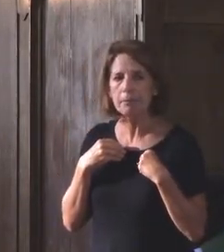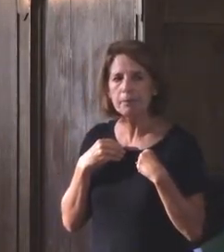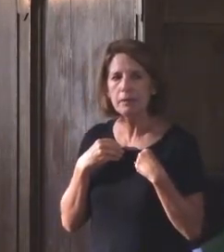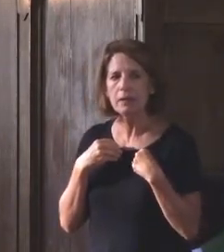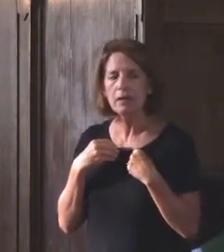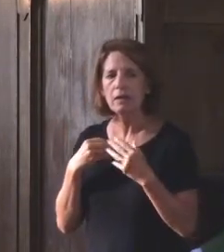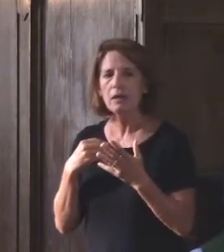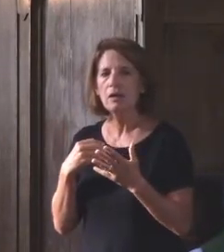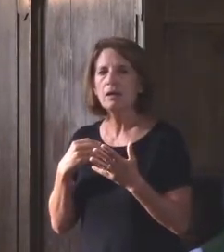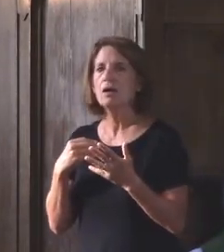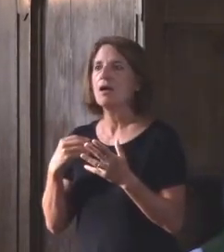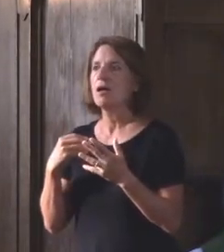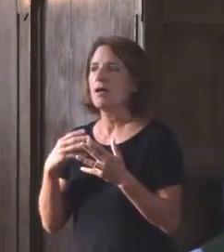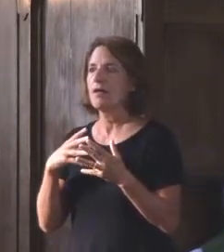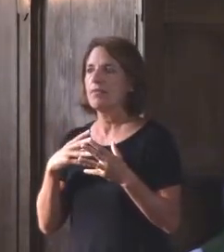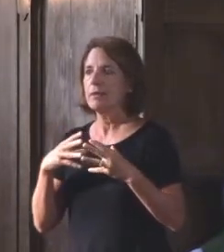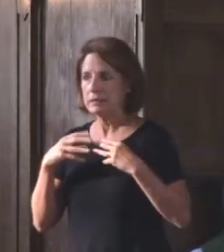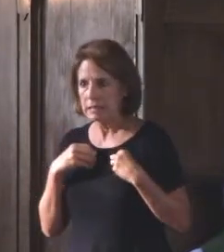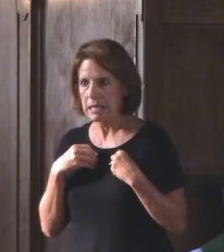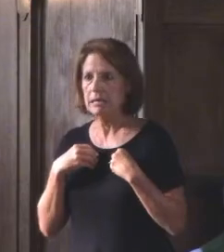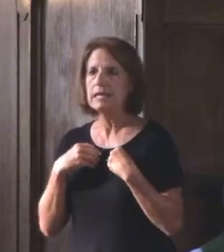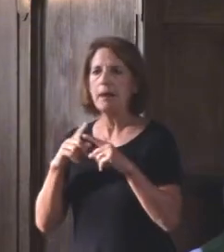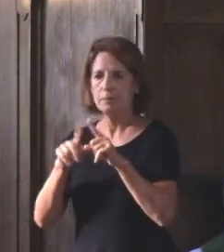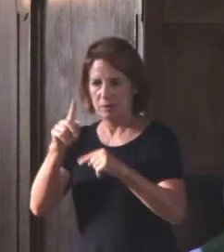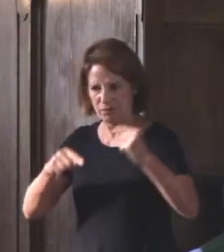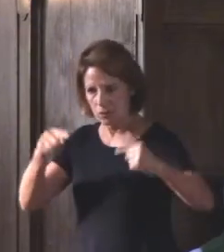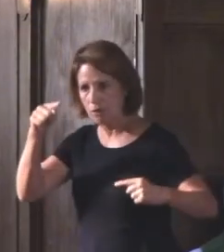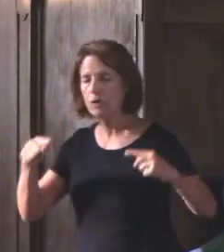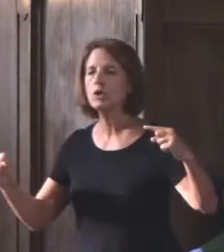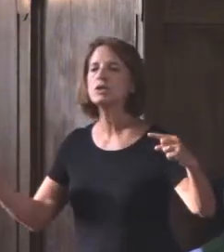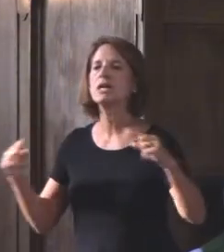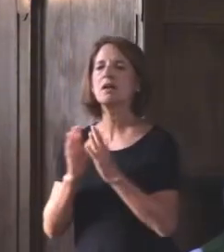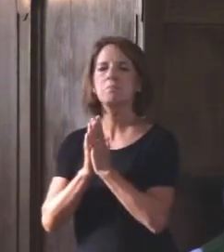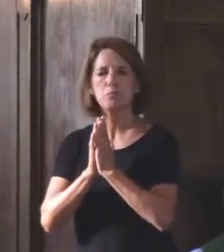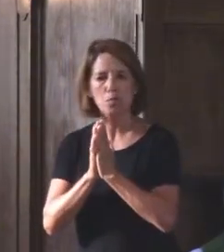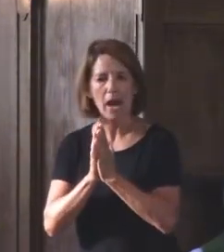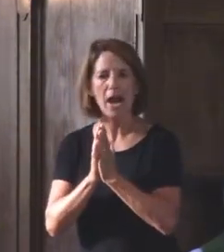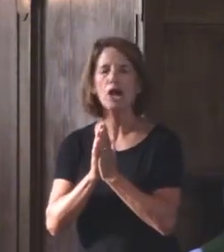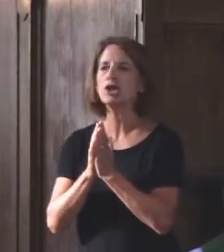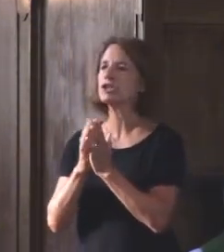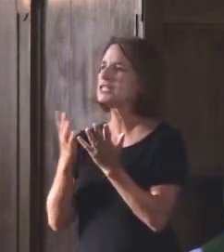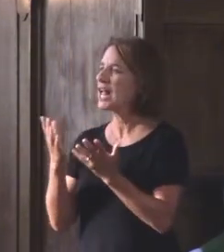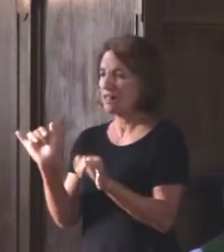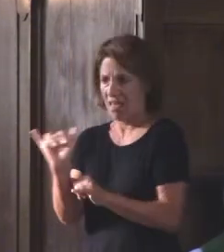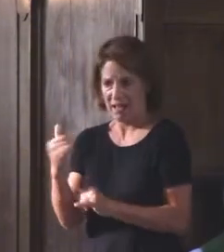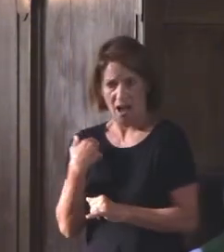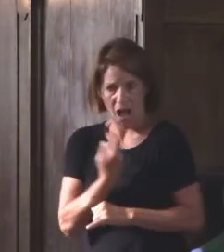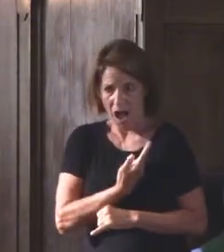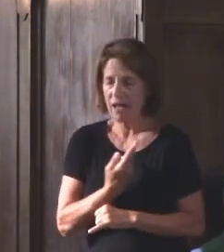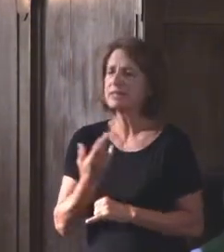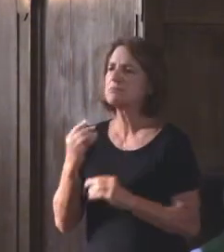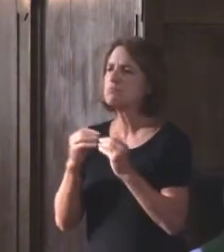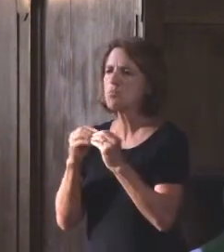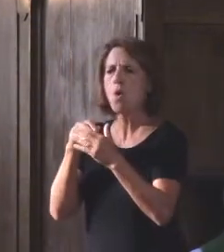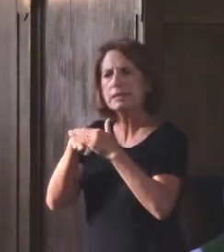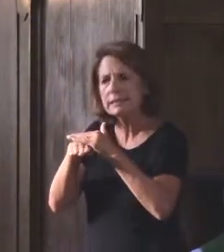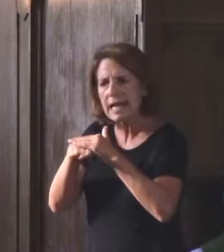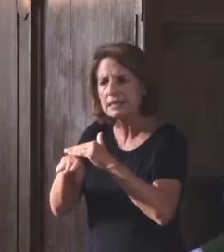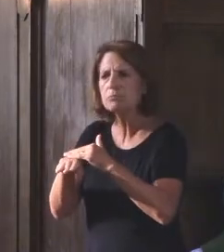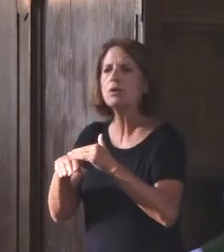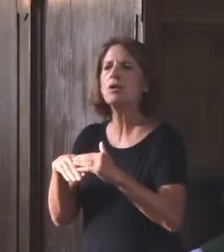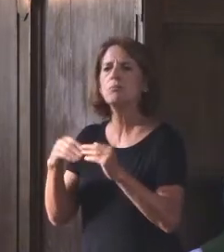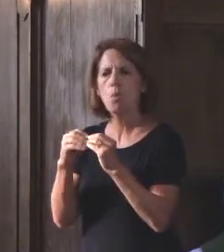meaningful for folks in the pews anymore. The prayers and the rubrics, as we have done, they made more accessible and